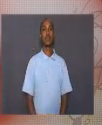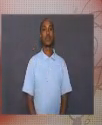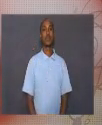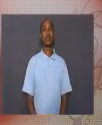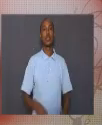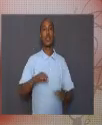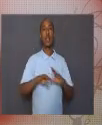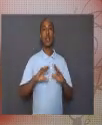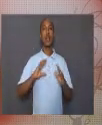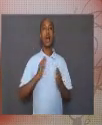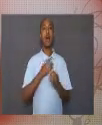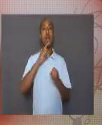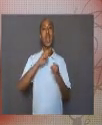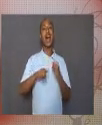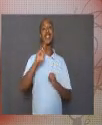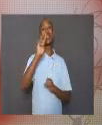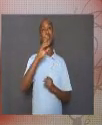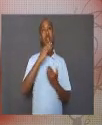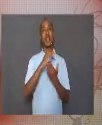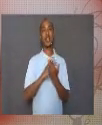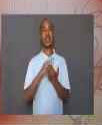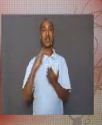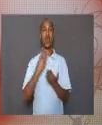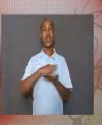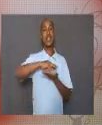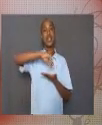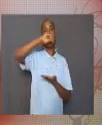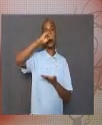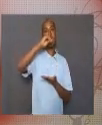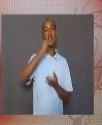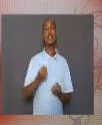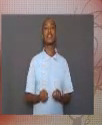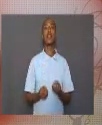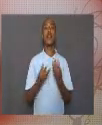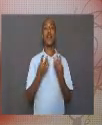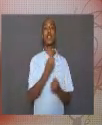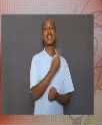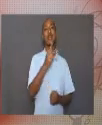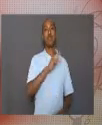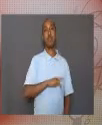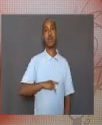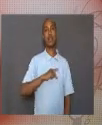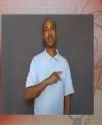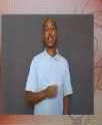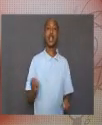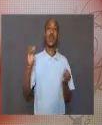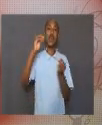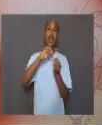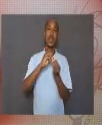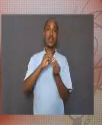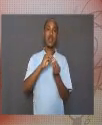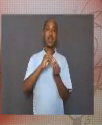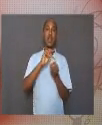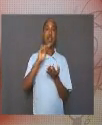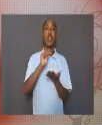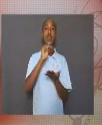In our last two lessons, we have studied several such properties, including